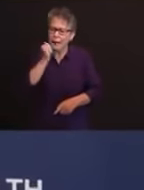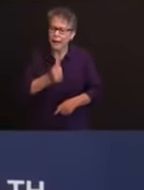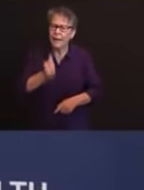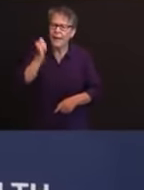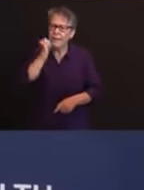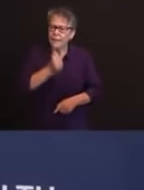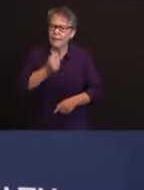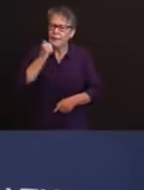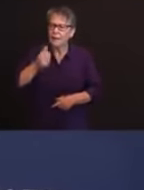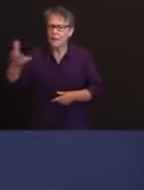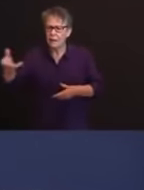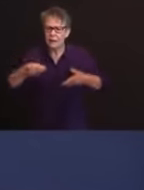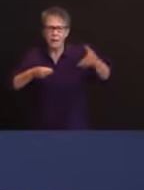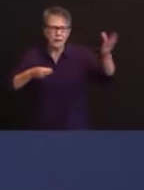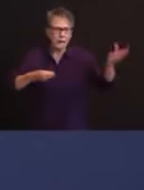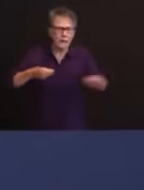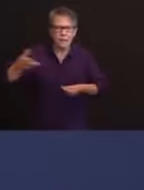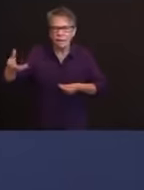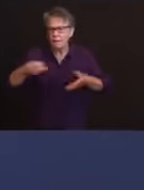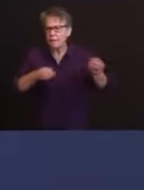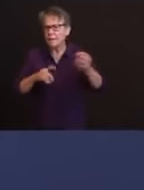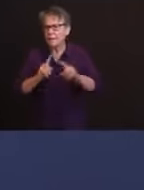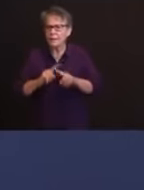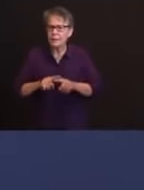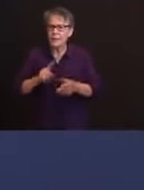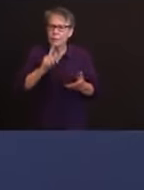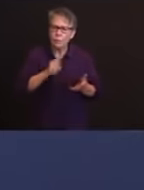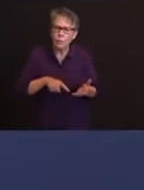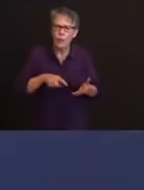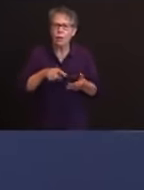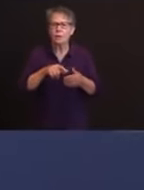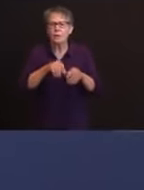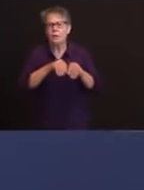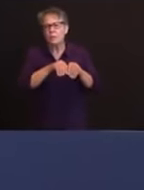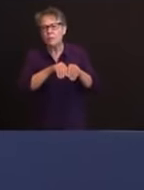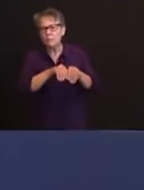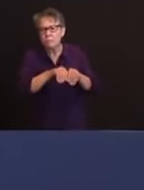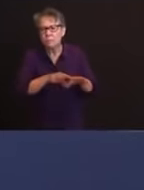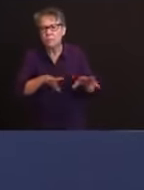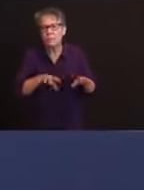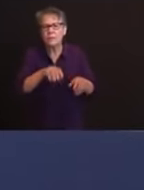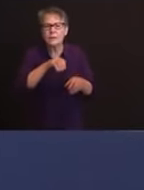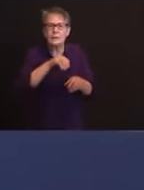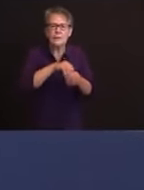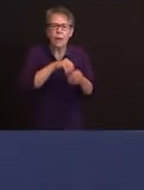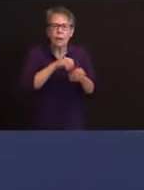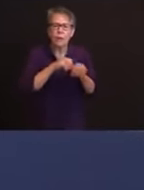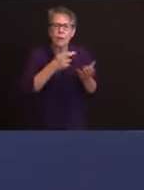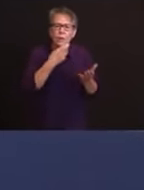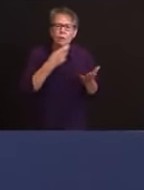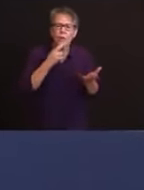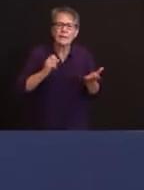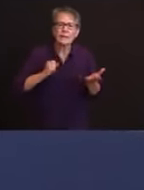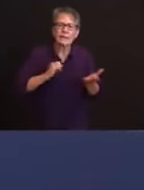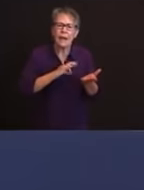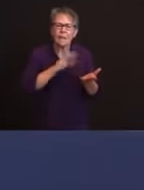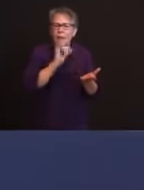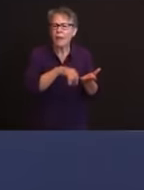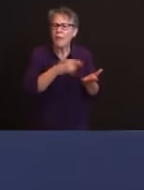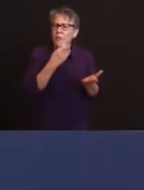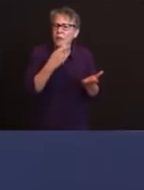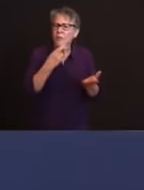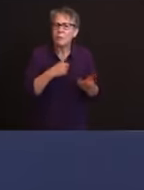of, an outbreak amongst restaurant workers at a particular restaurant. Maybe it'll be 2 or 3